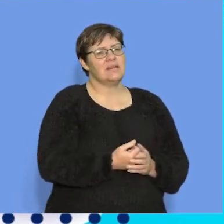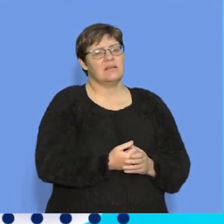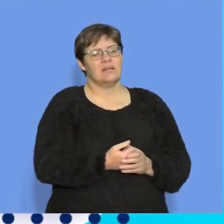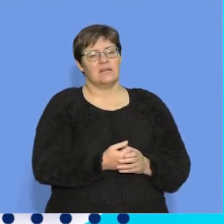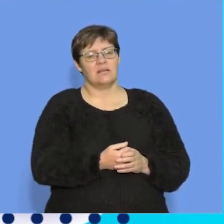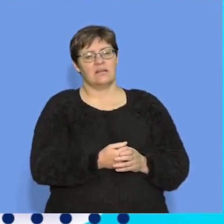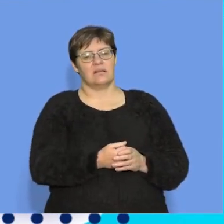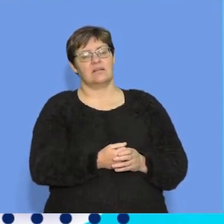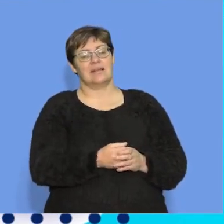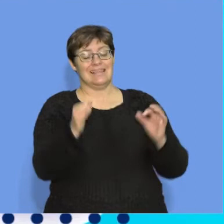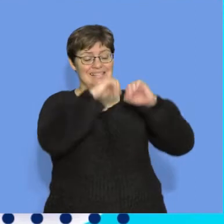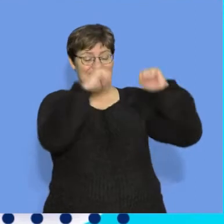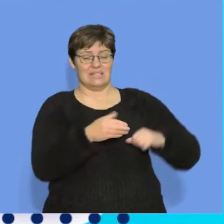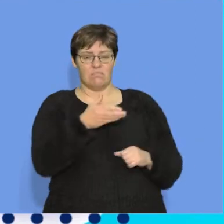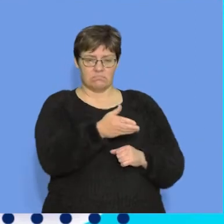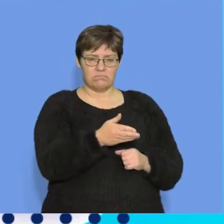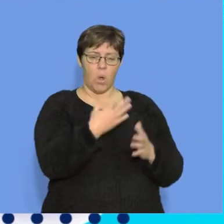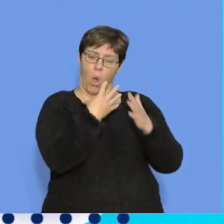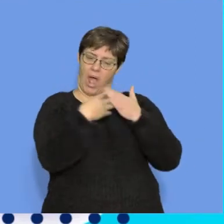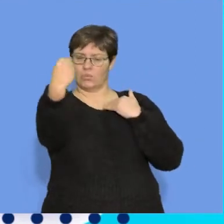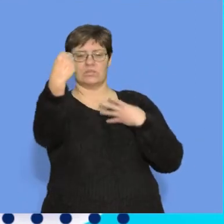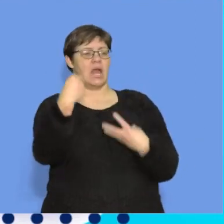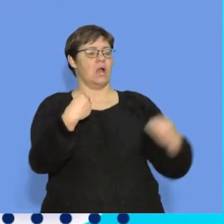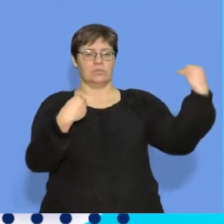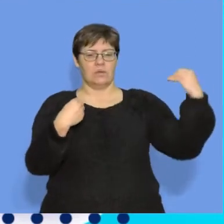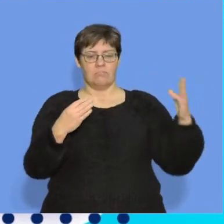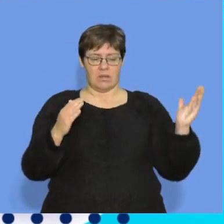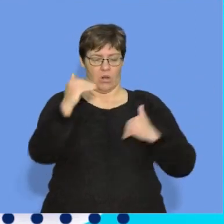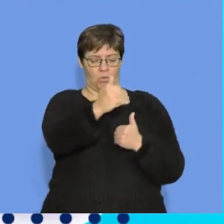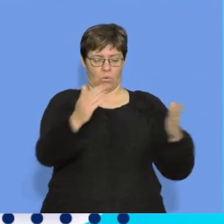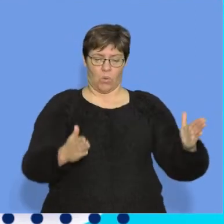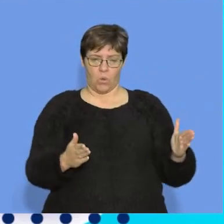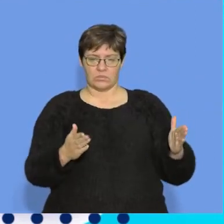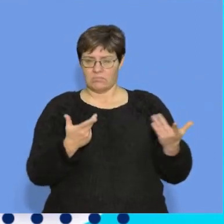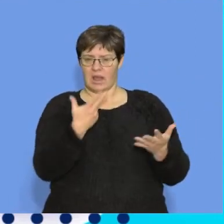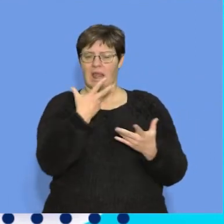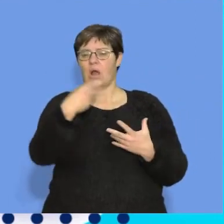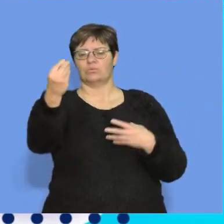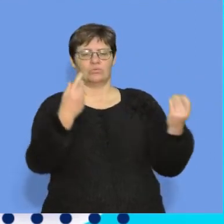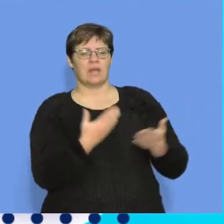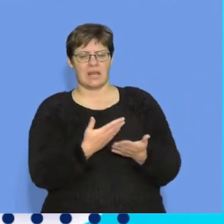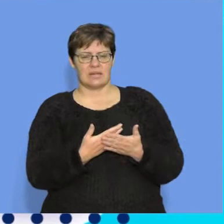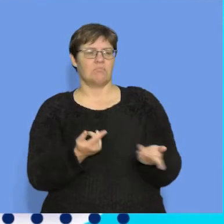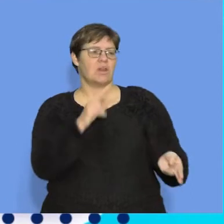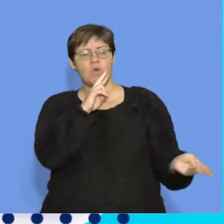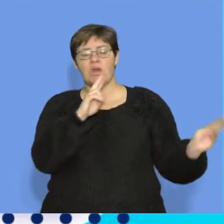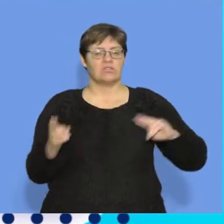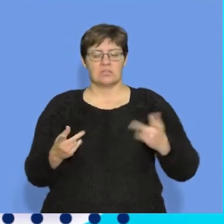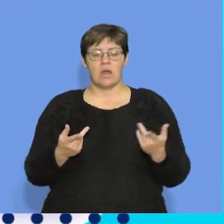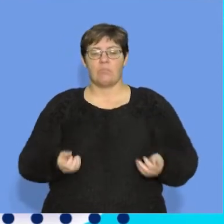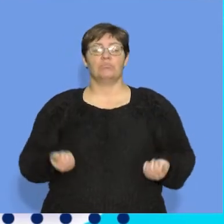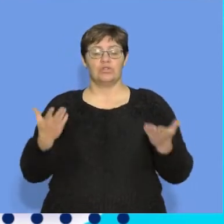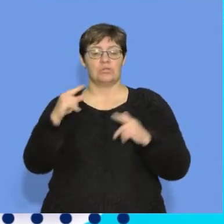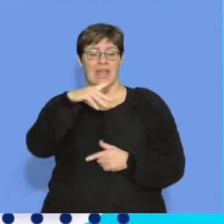stuff that's in the system can escape. It's not bounded. So it could be something like a reaction where we're producing